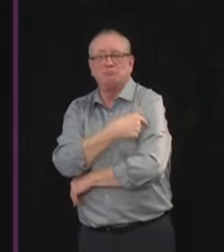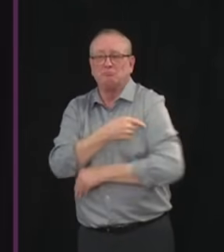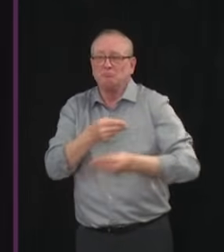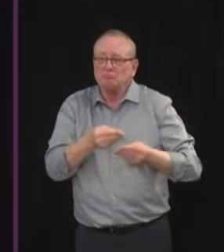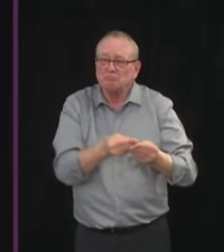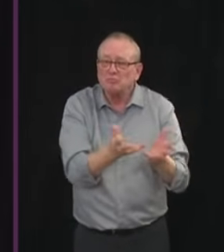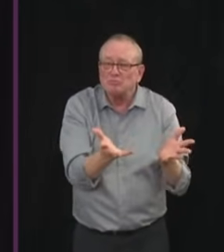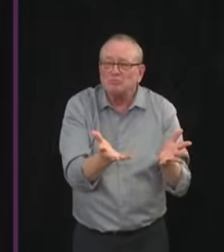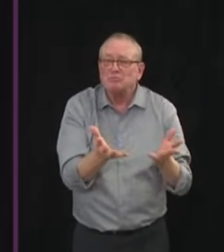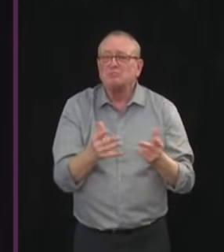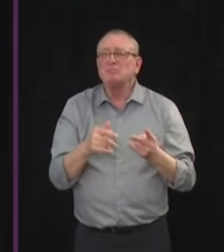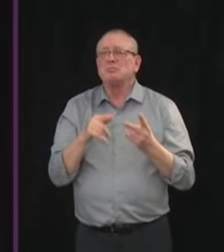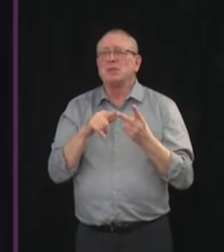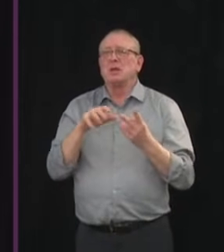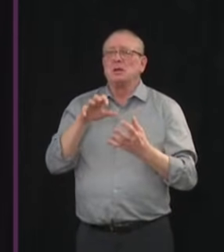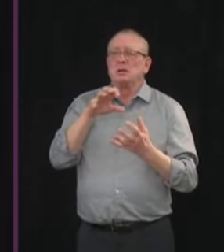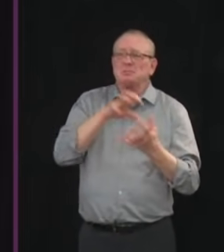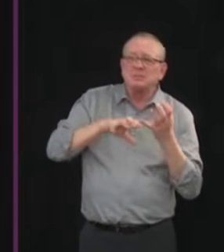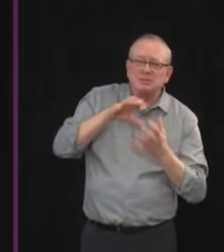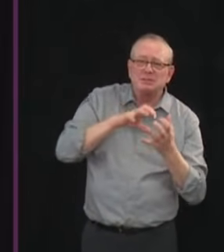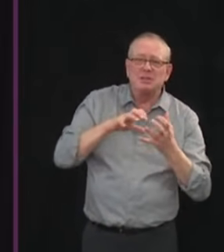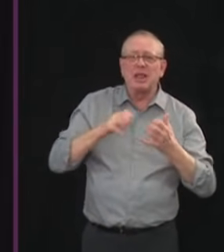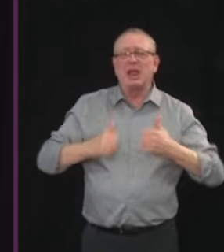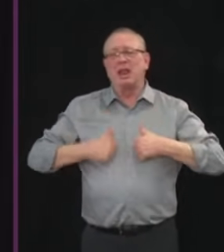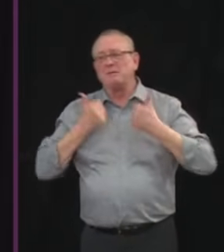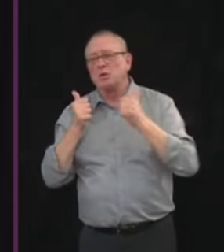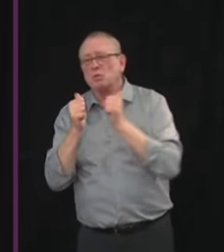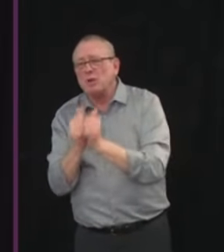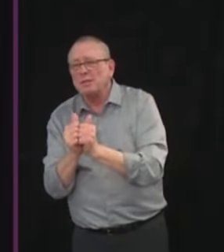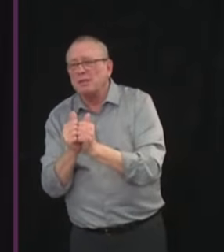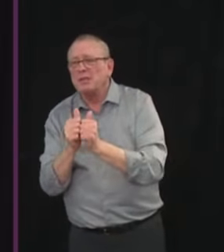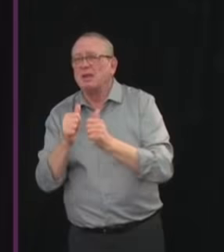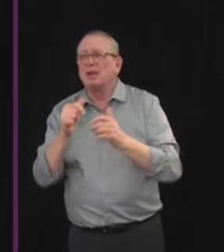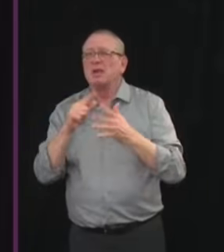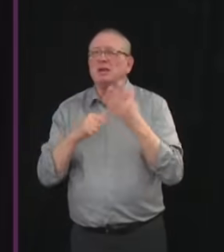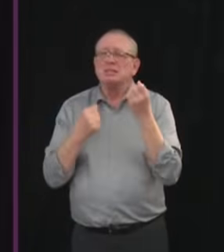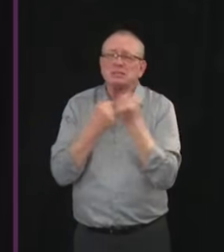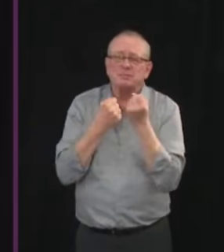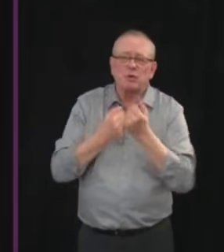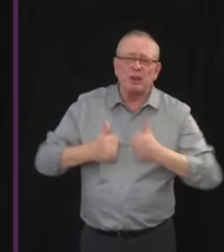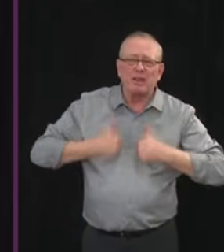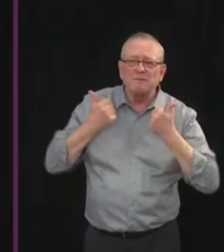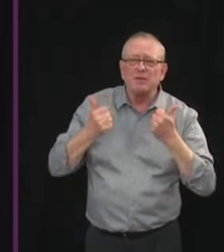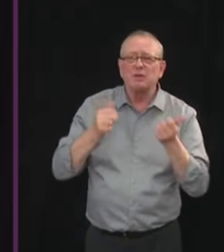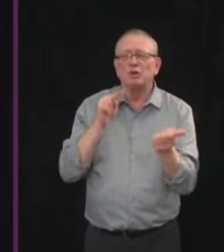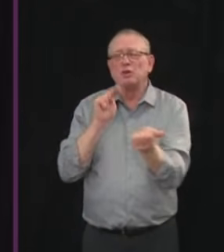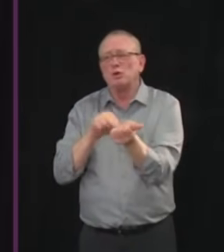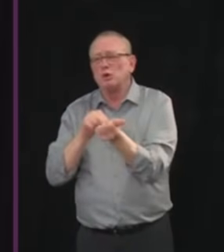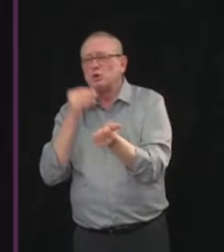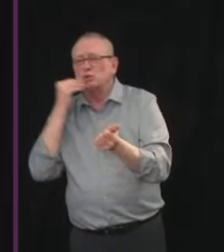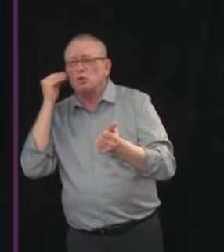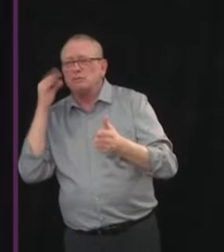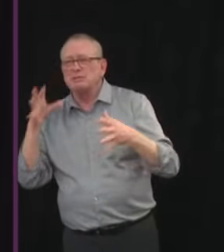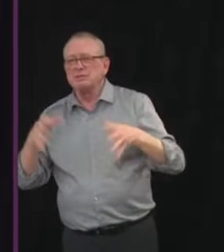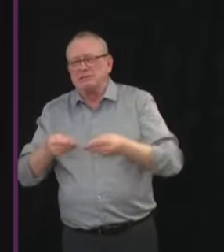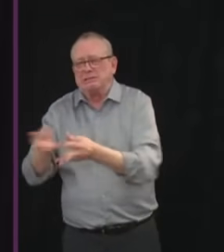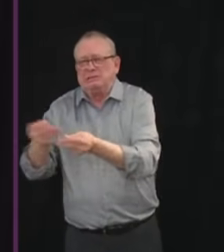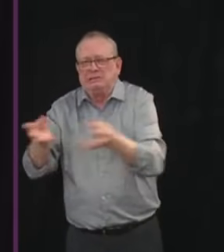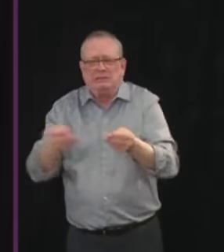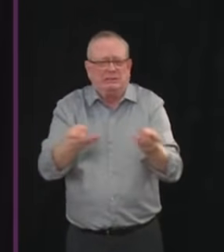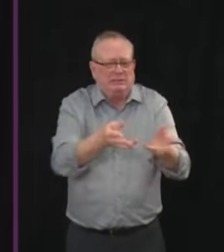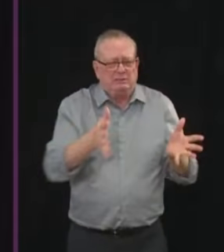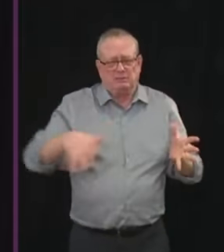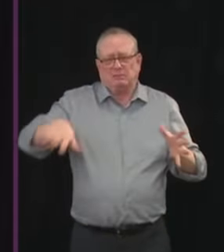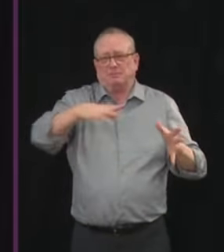and commingle. Whenever possible, the vaccine is being delivered at the same time to everyone in these facilities. However,